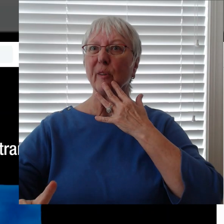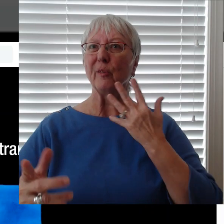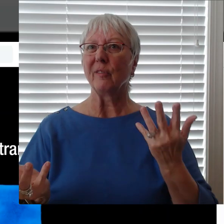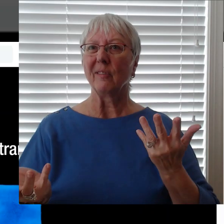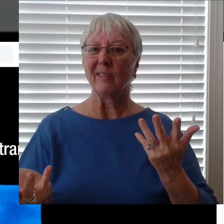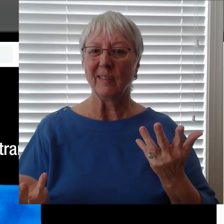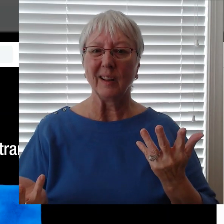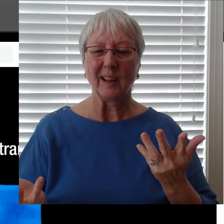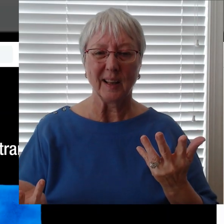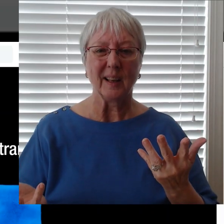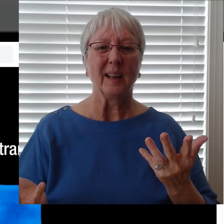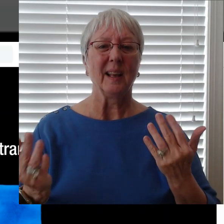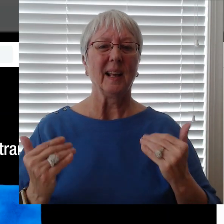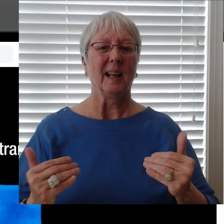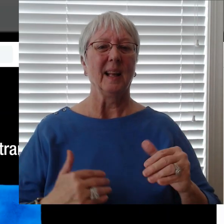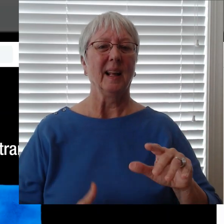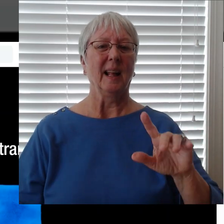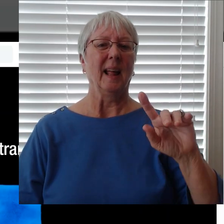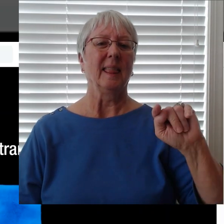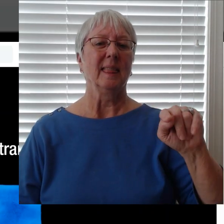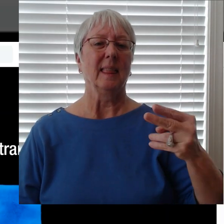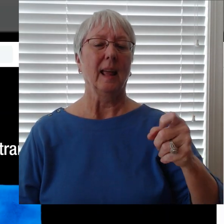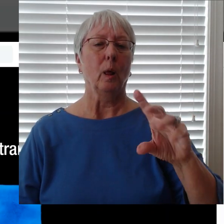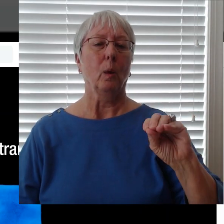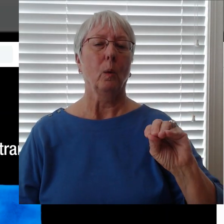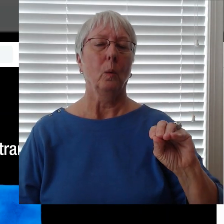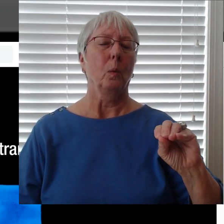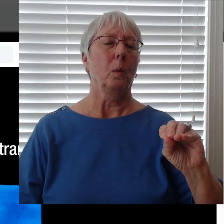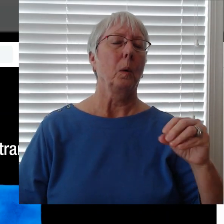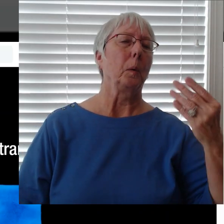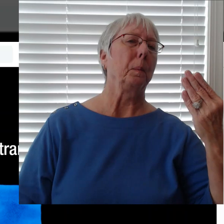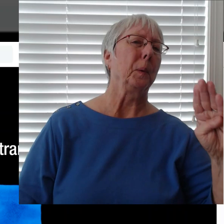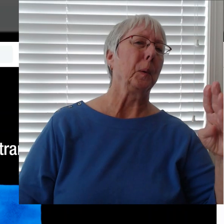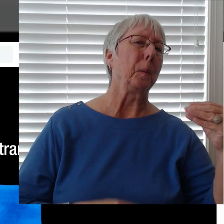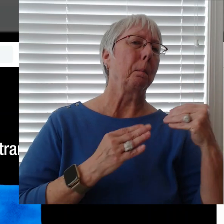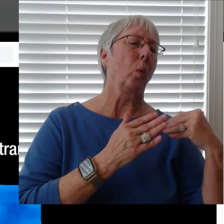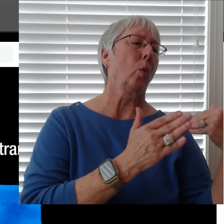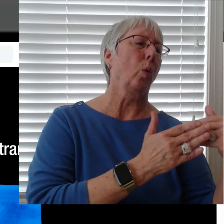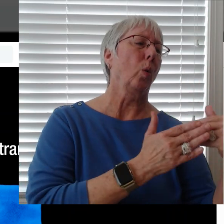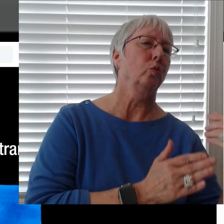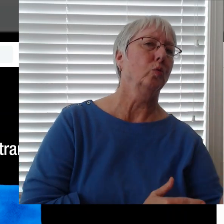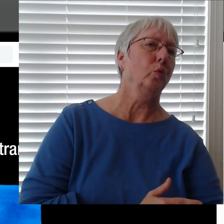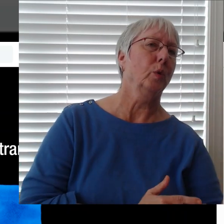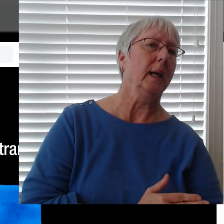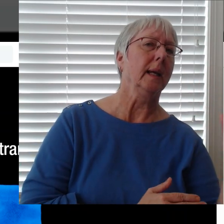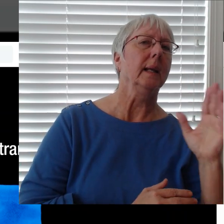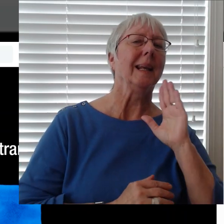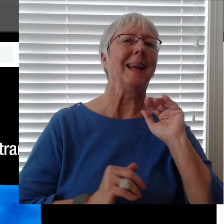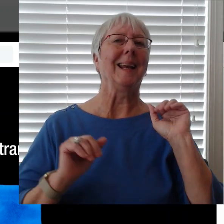Although phthalo blue is slightly closer to green and ever so slightly neutralizes permanent rose,